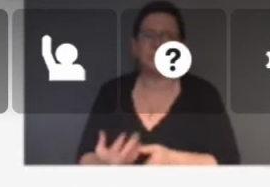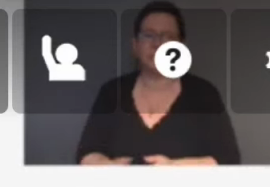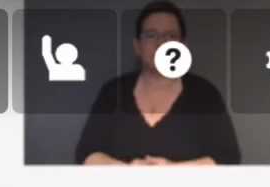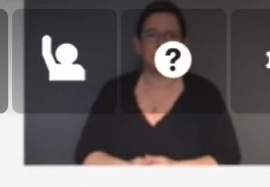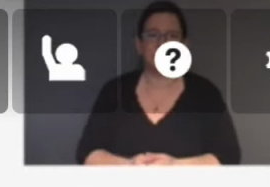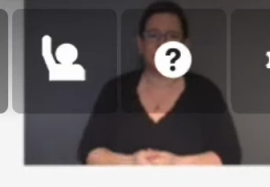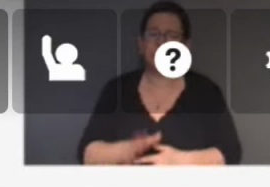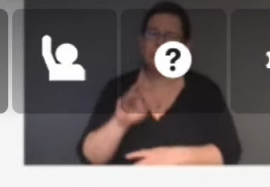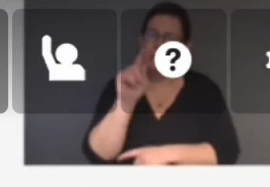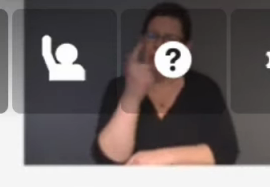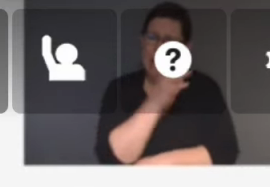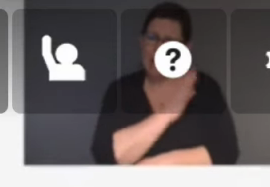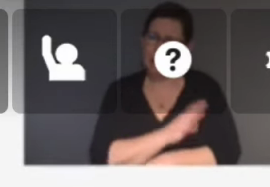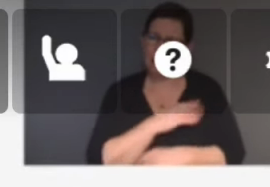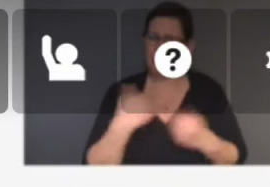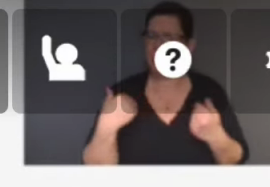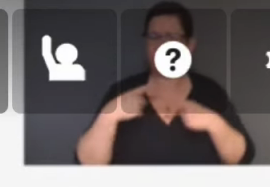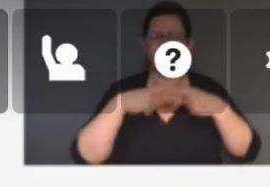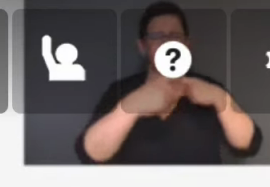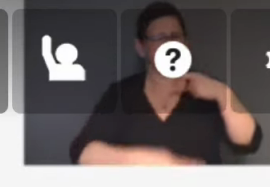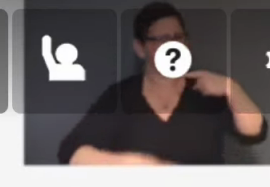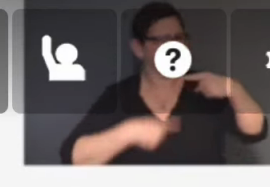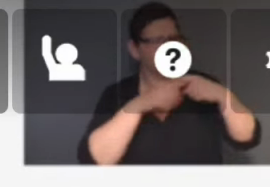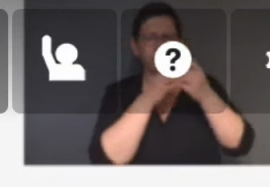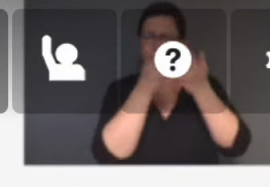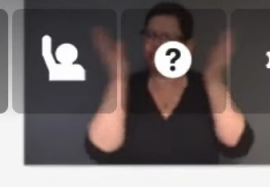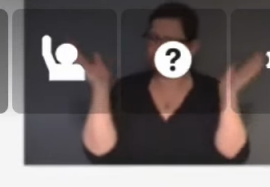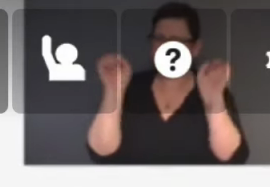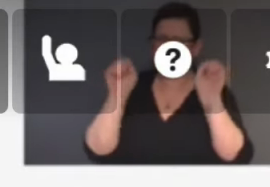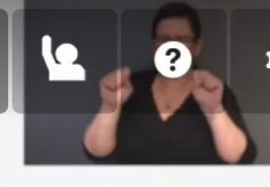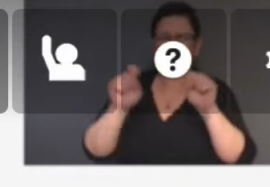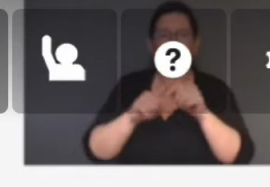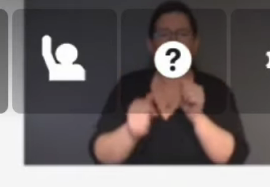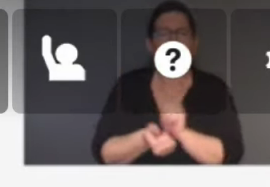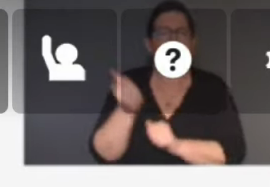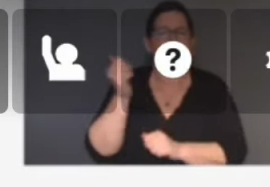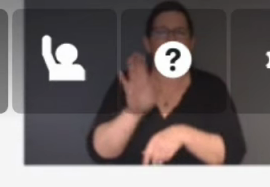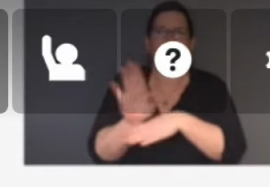To find a clinic near you, go to the web address on your screen.